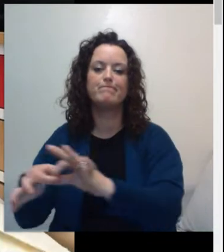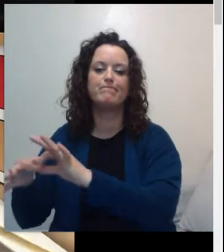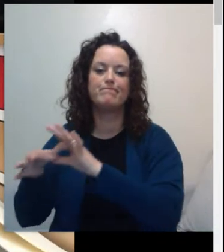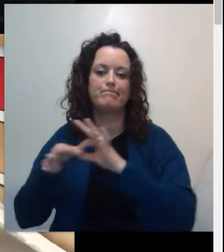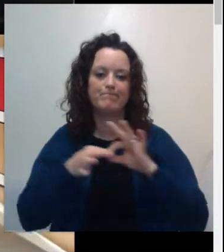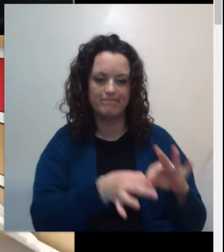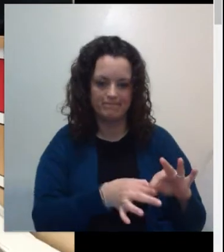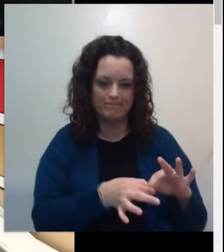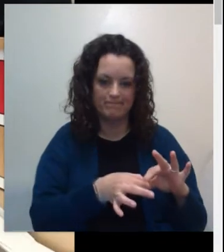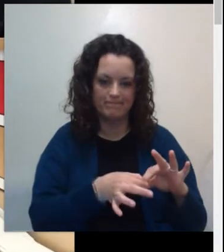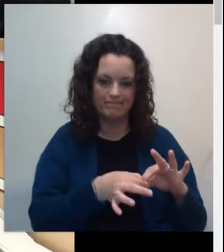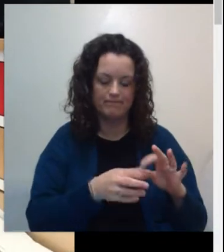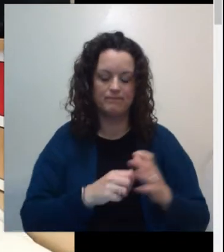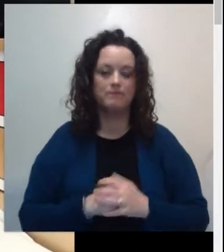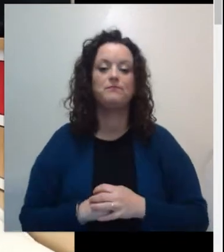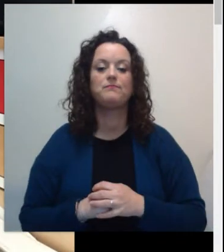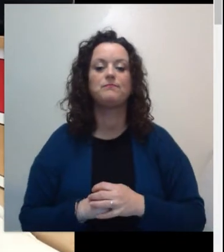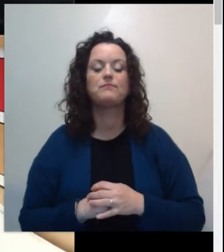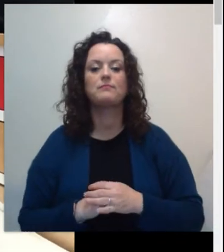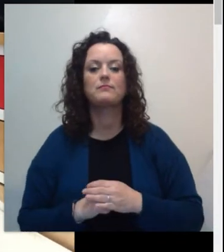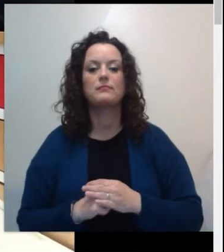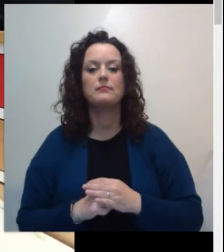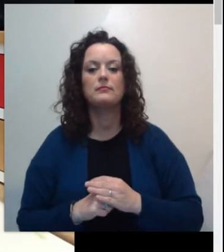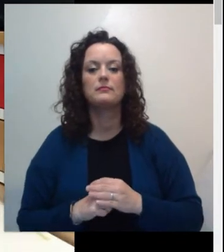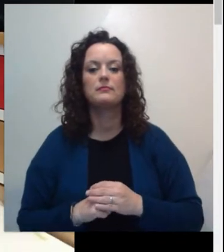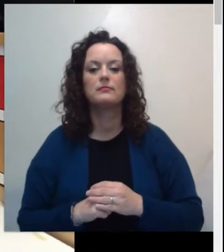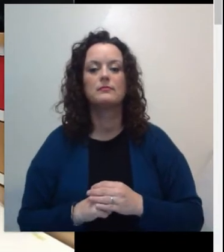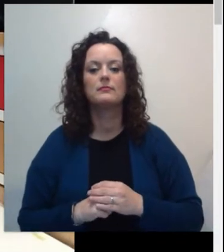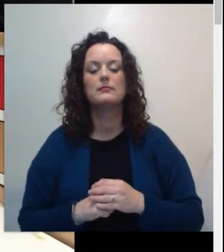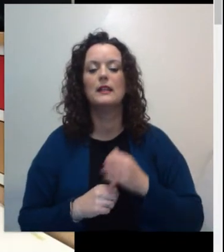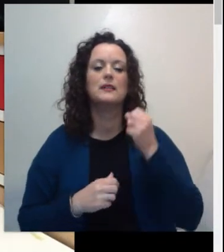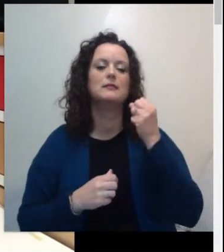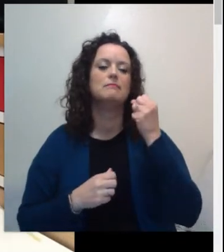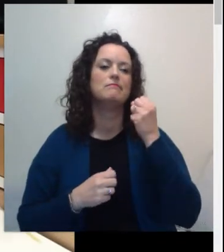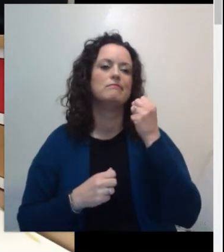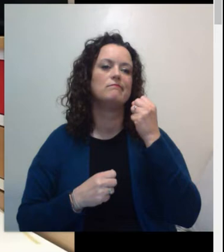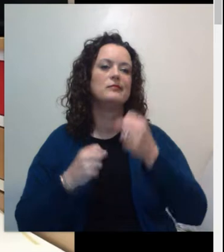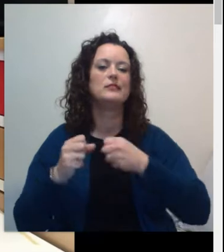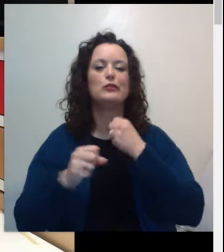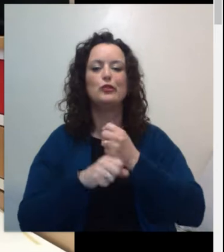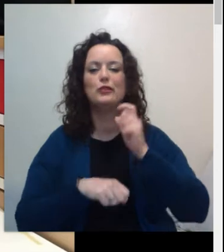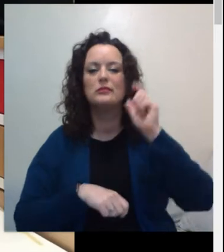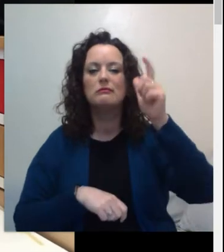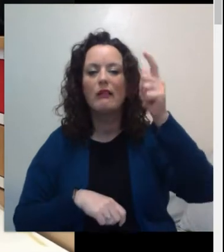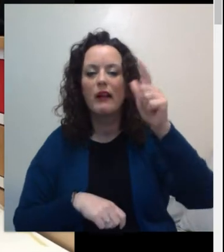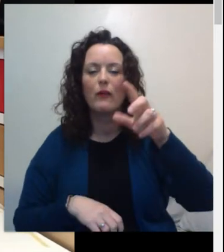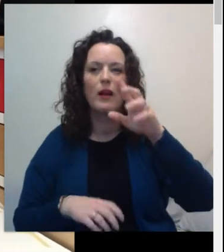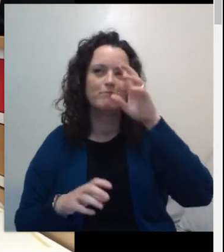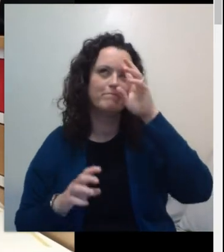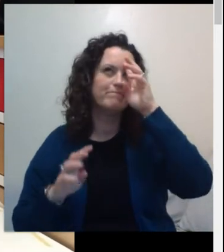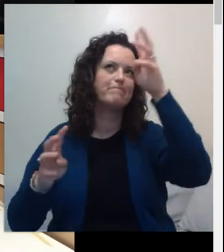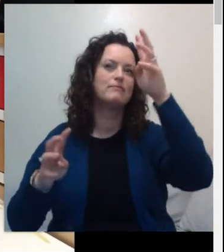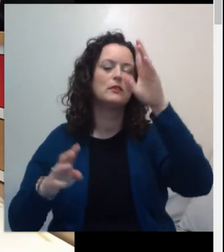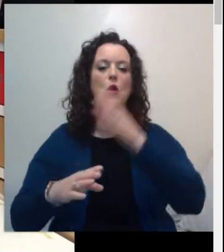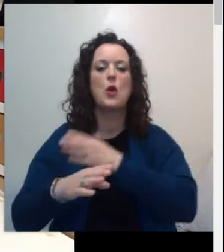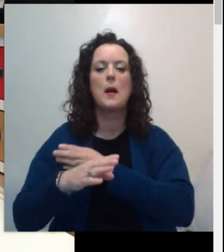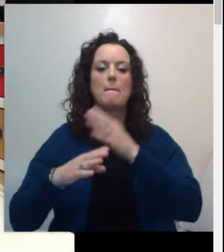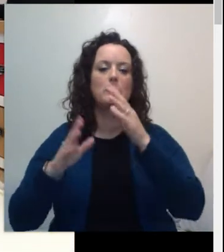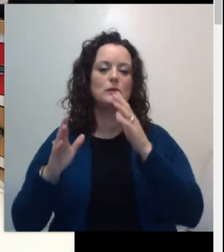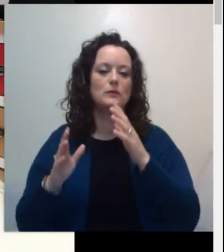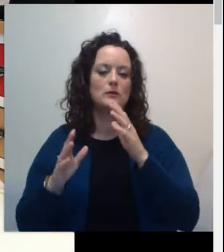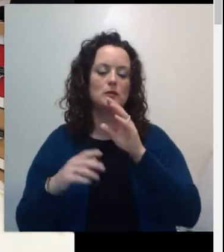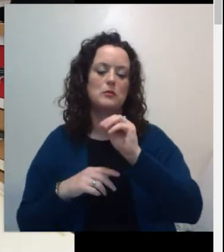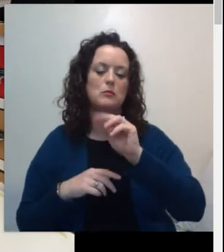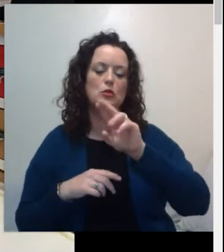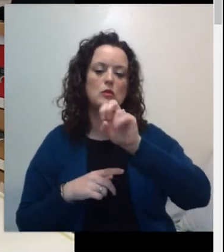later, I made a musical out of it, and we turned it into an album. Naked Mole Rat Gets Dressed